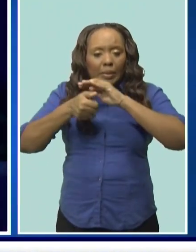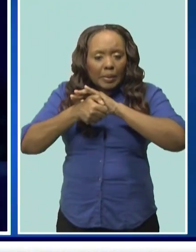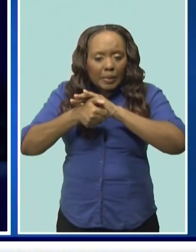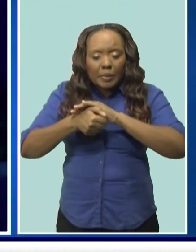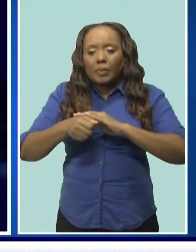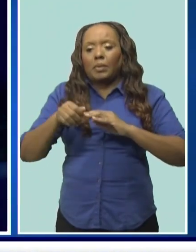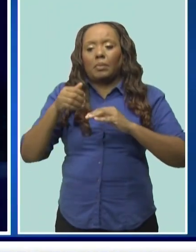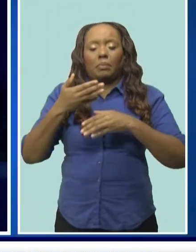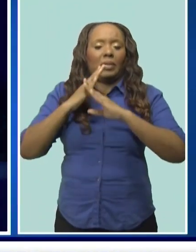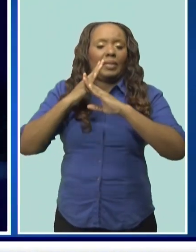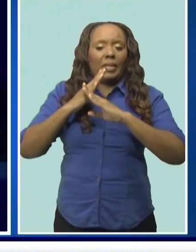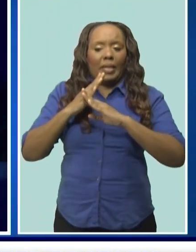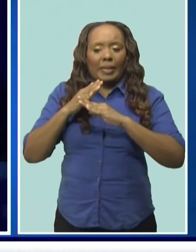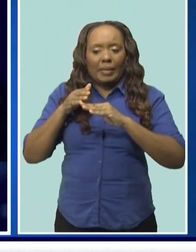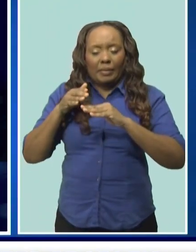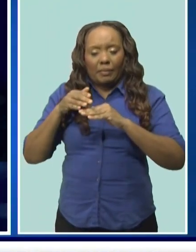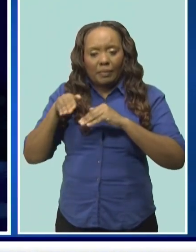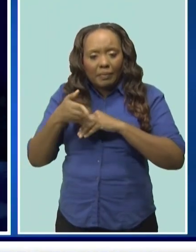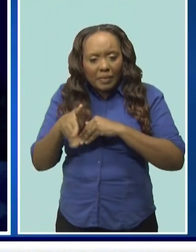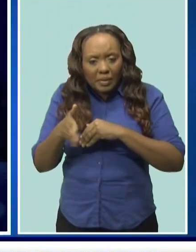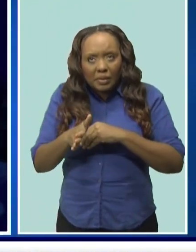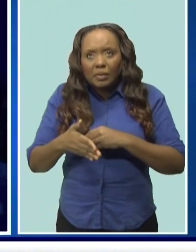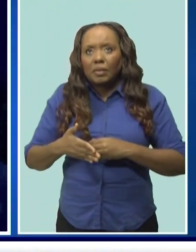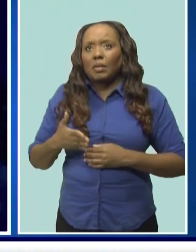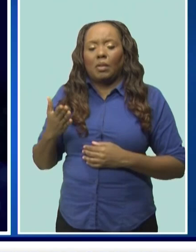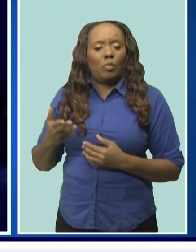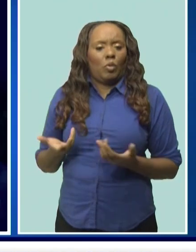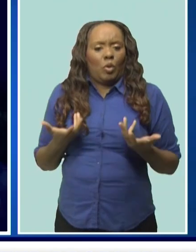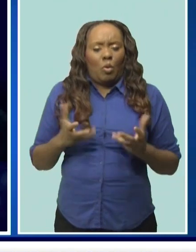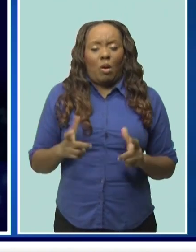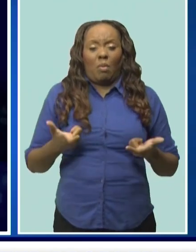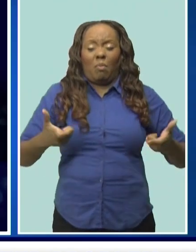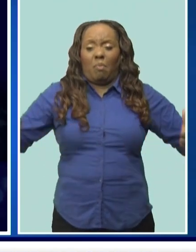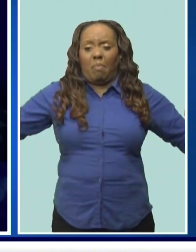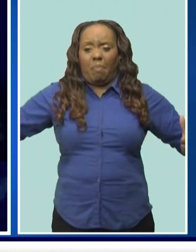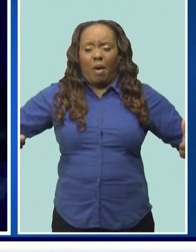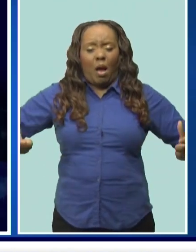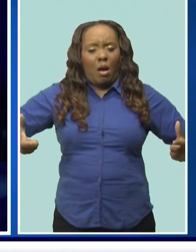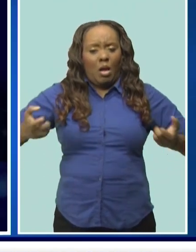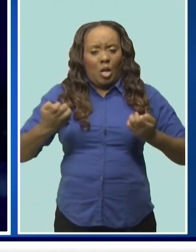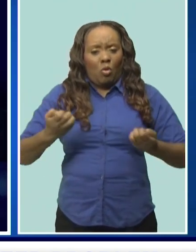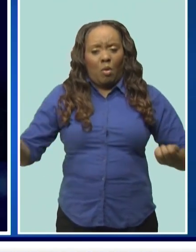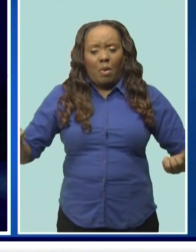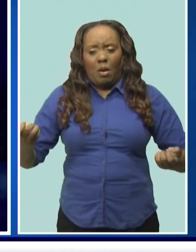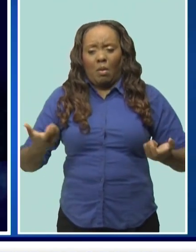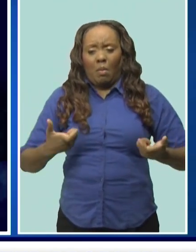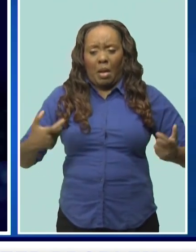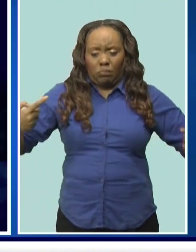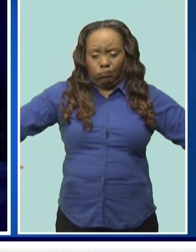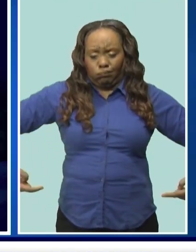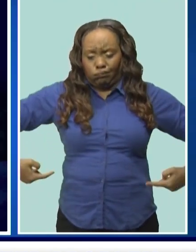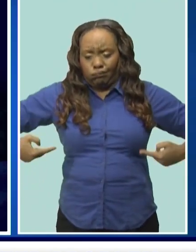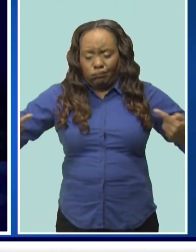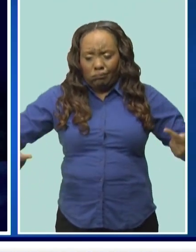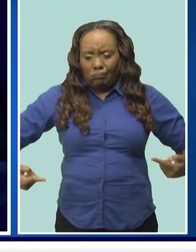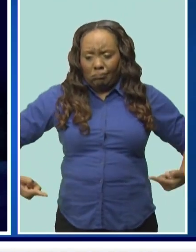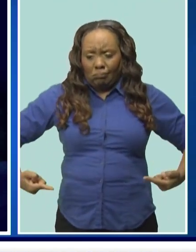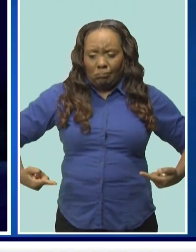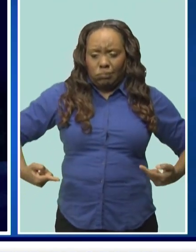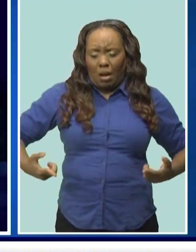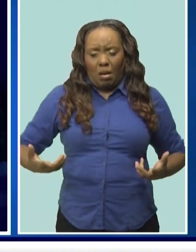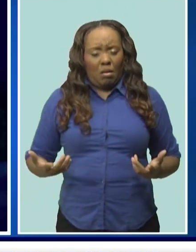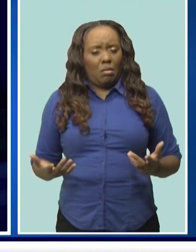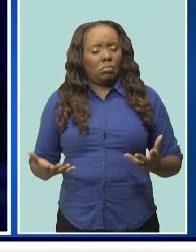really a no-no as it relates to having those big mechanical equipment and devices on the beach. We are going to